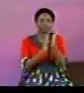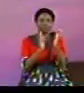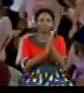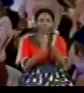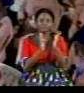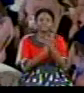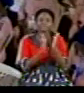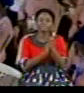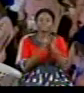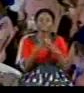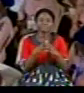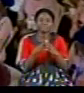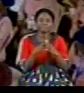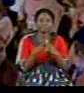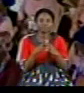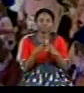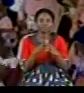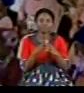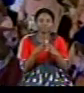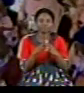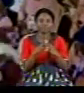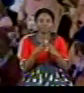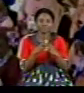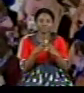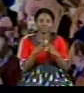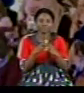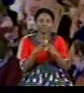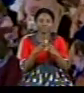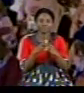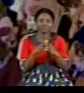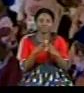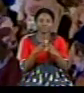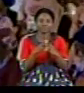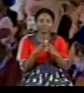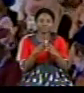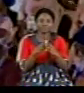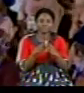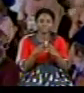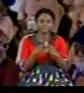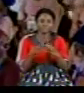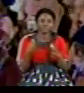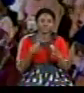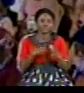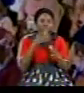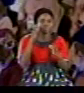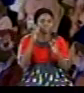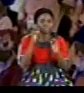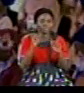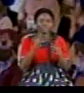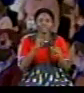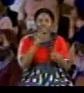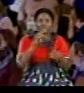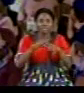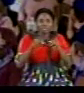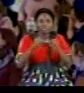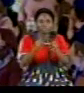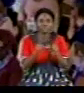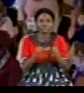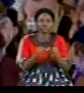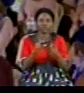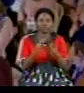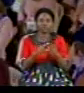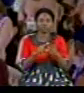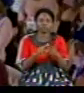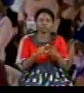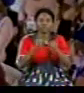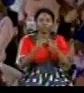this testimony and bring you details. We cannot but continue to keep celebrating the redemption we are receiving